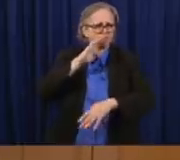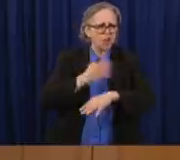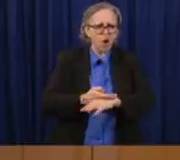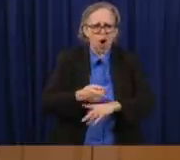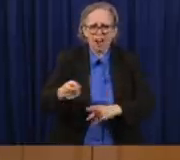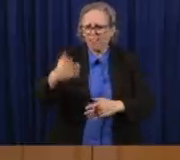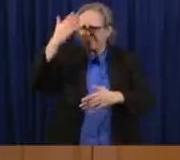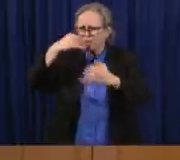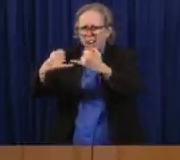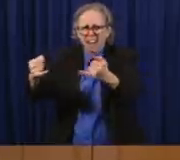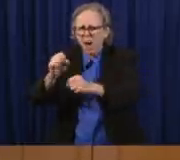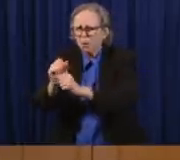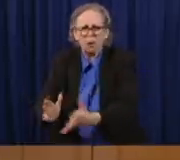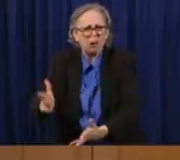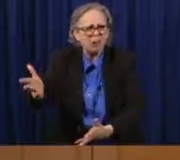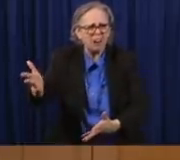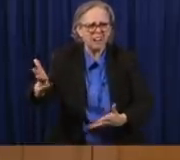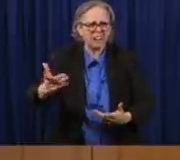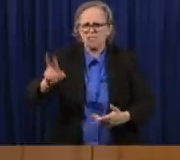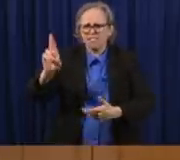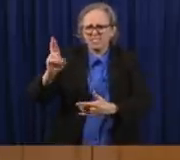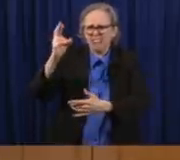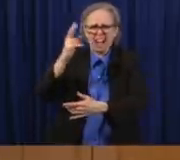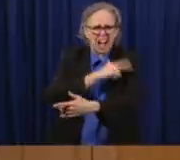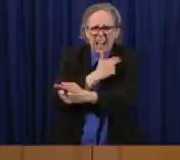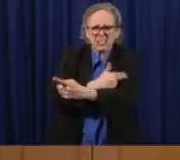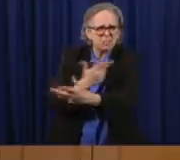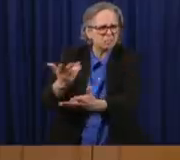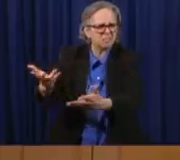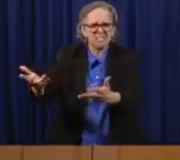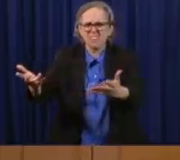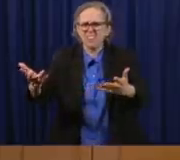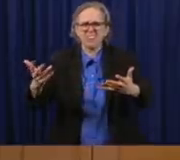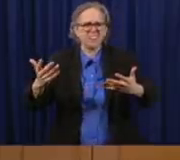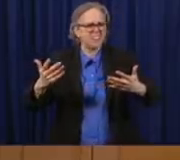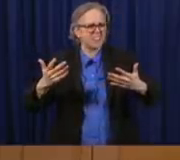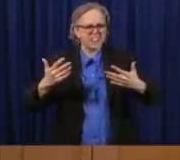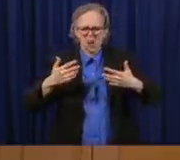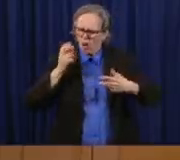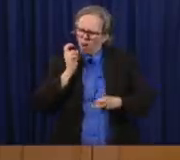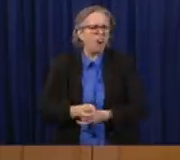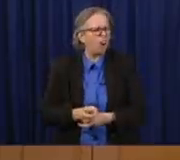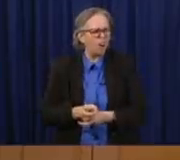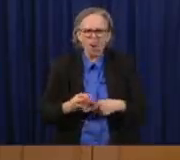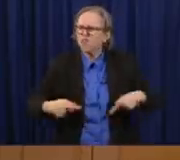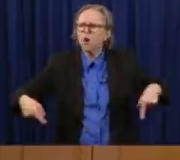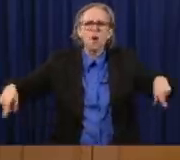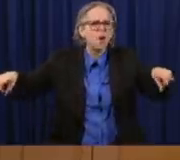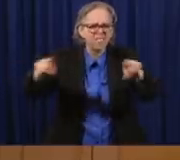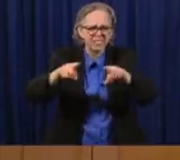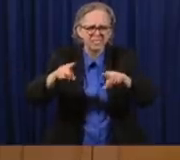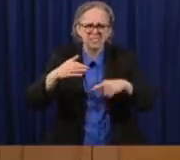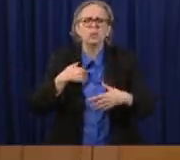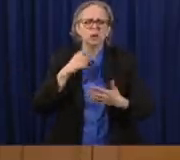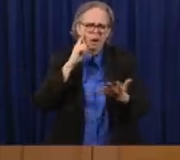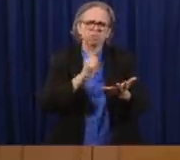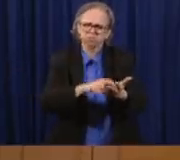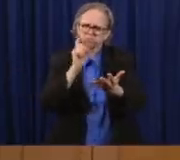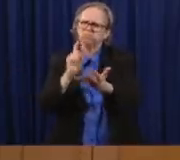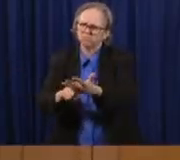now at Riverside Hospital. This is wearing on all of us, and I just want to acknowledge that, but I do want to give you a sense